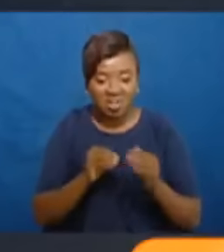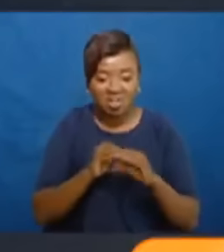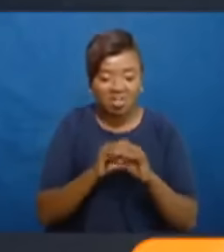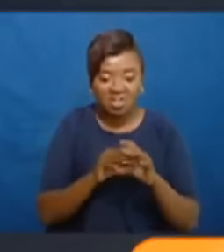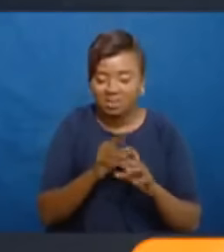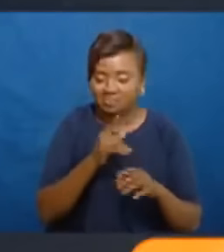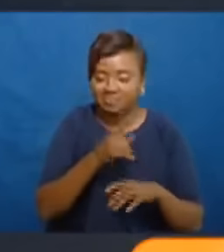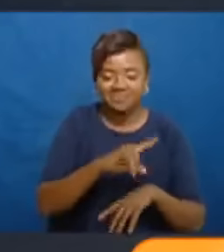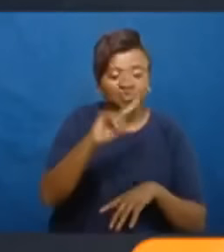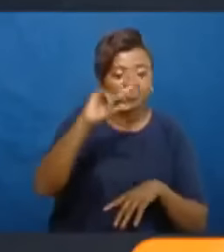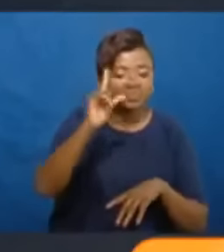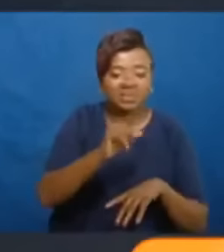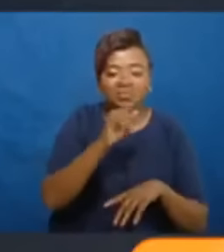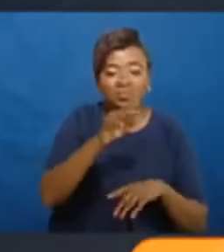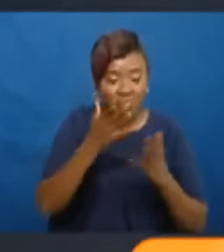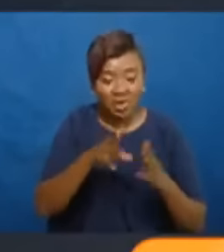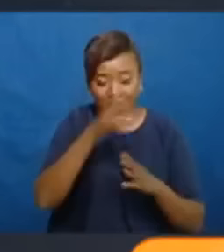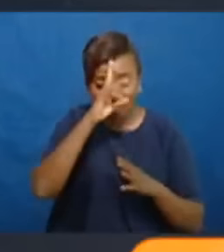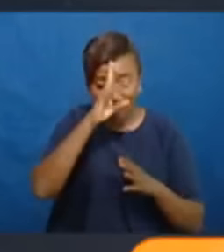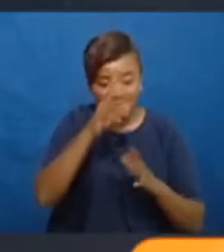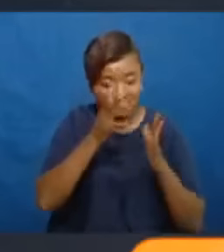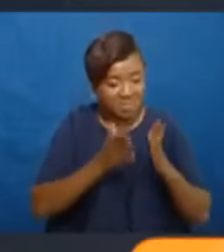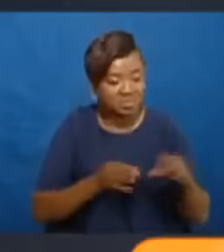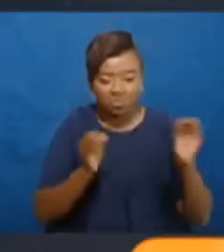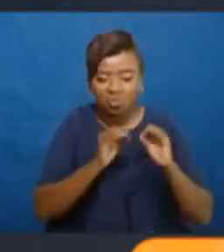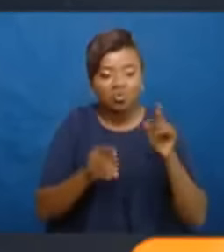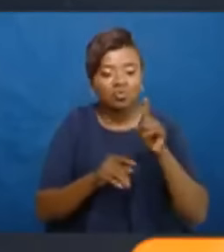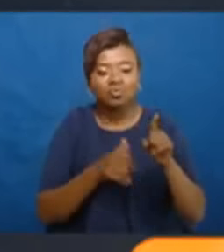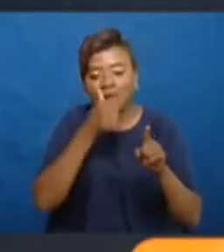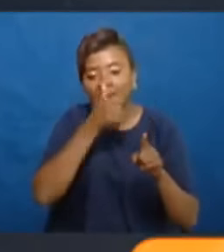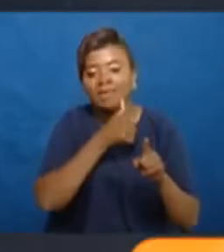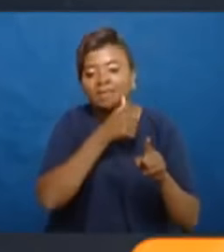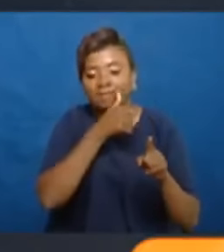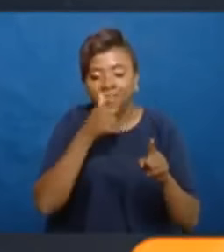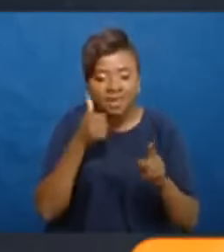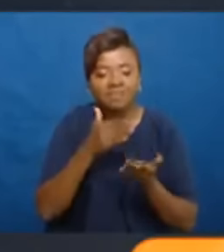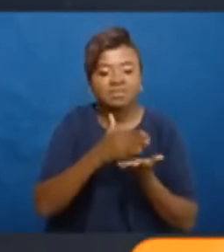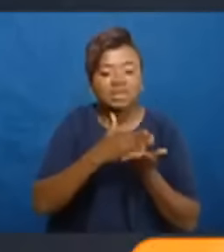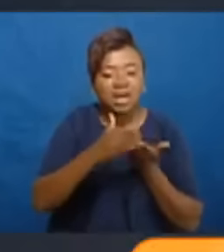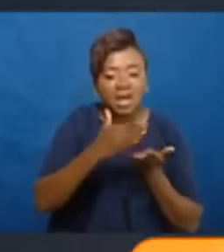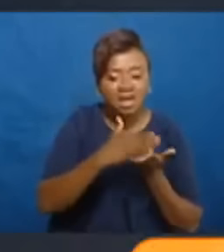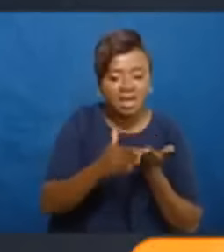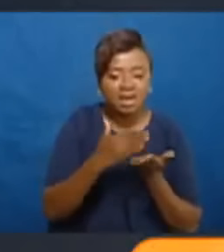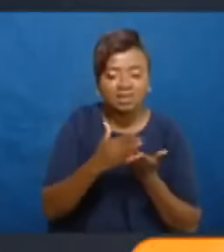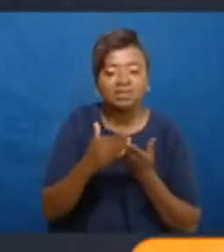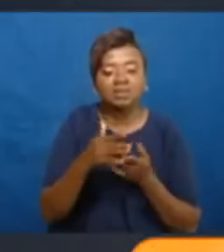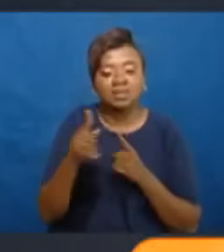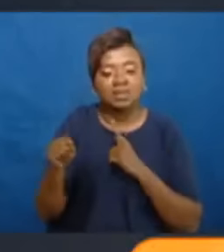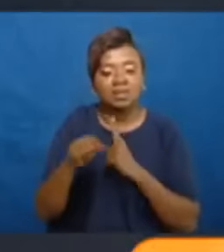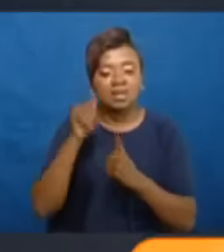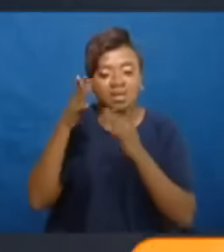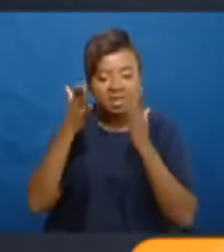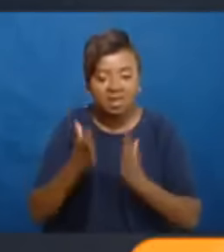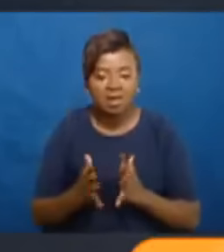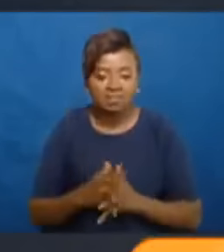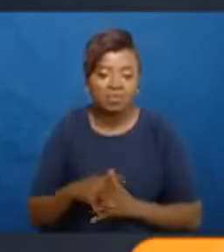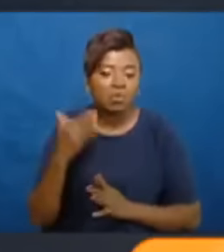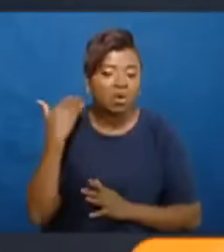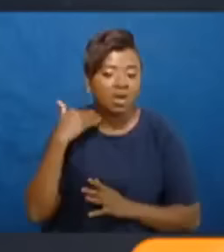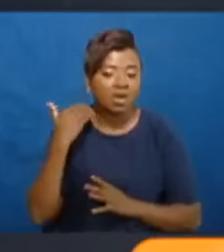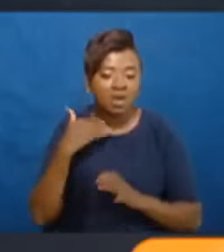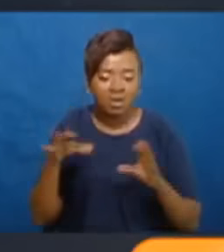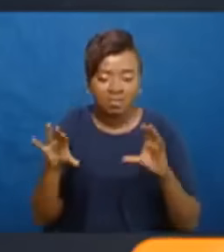It reduces you from a police officer to a private, hired, partisan militia or gang member.